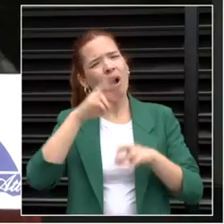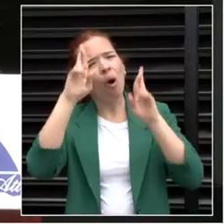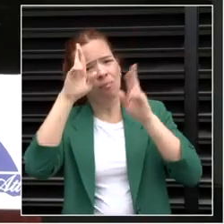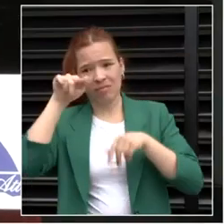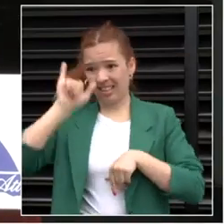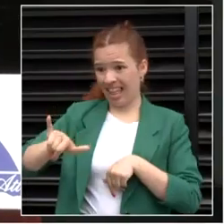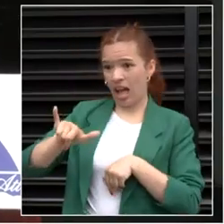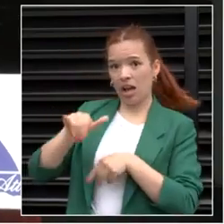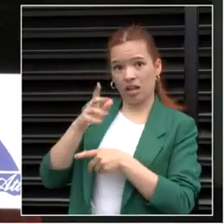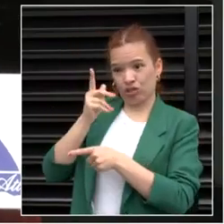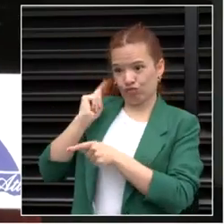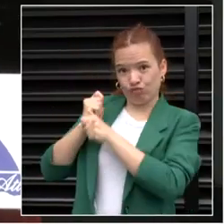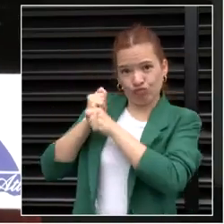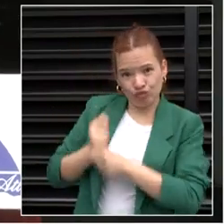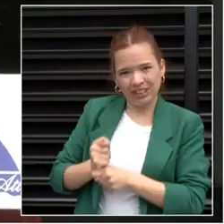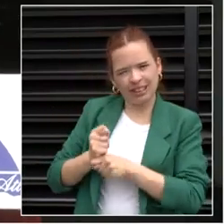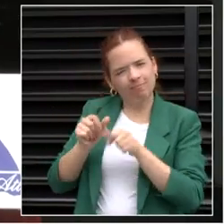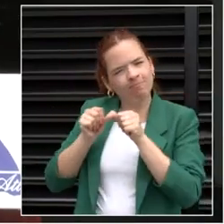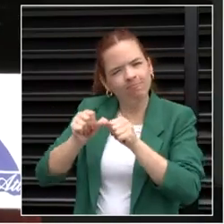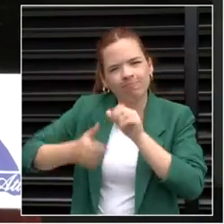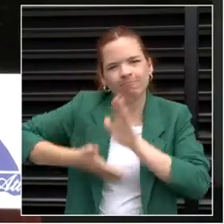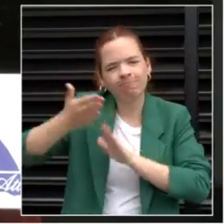and unknown bands and